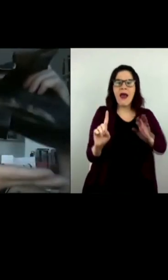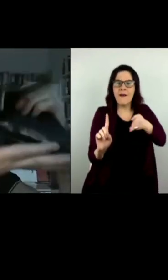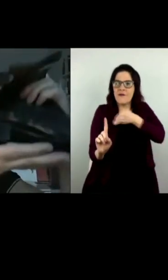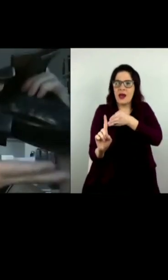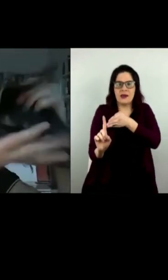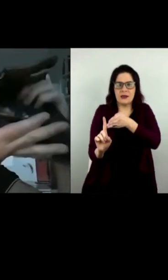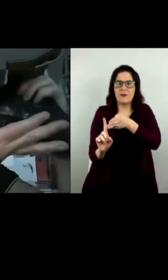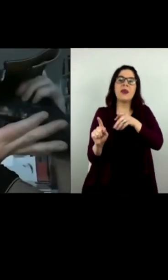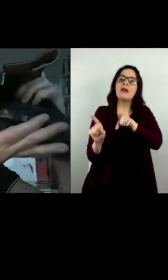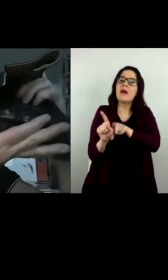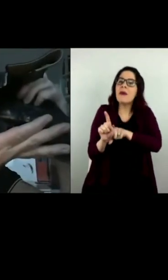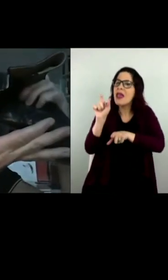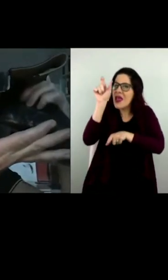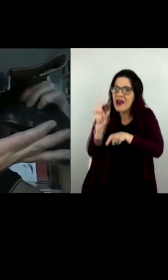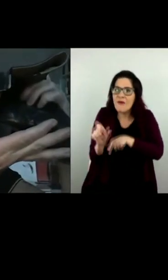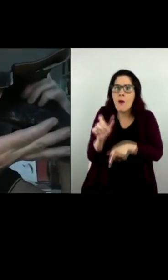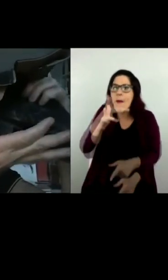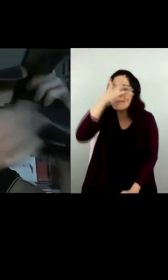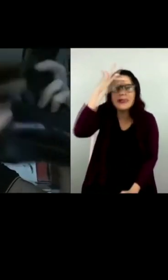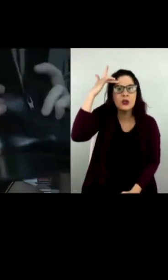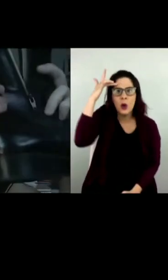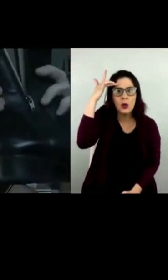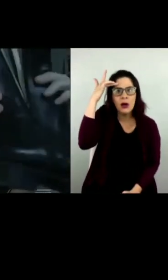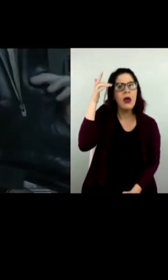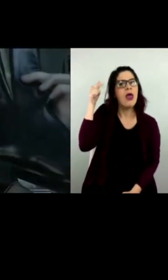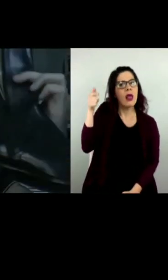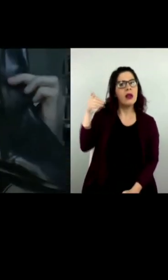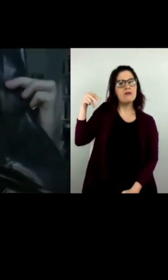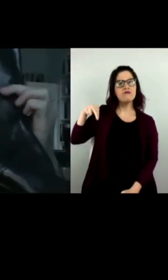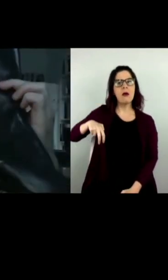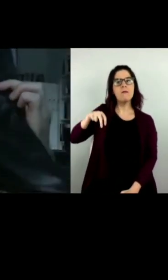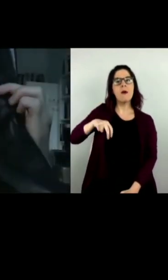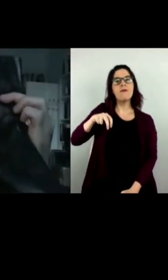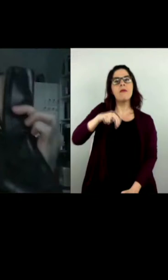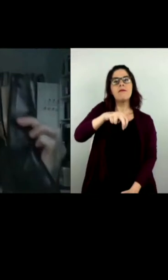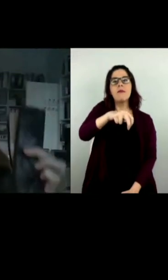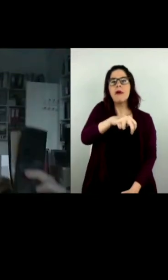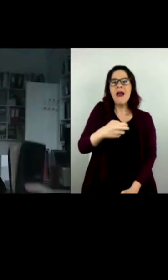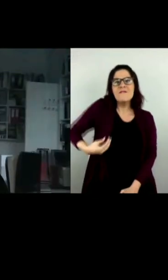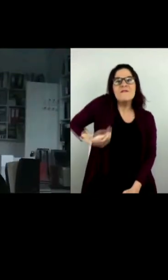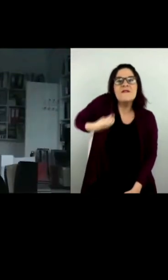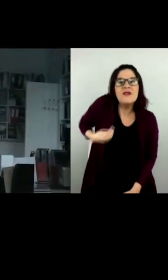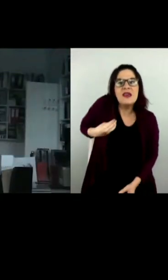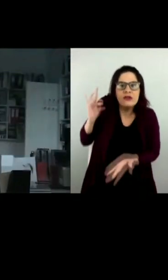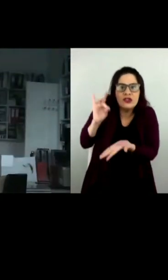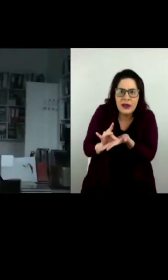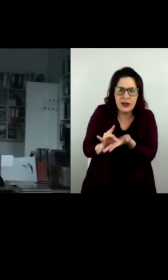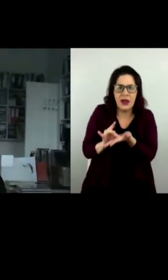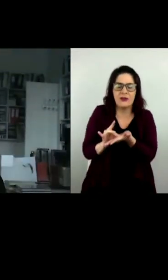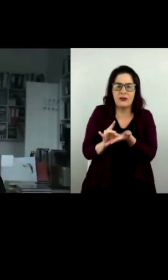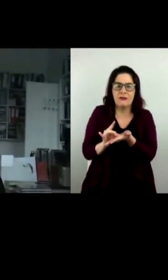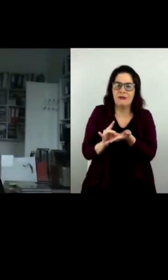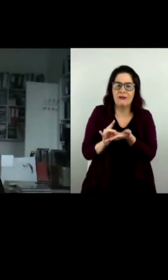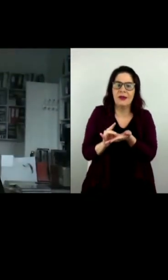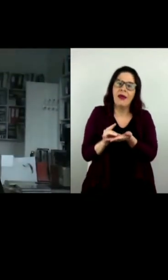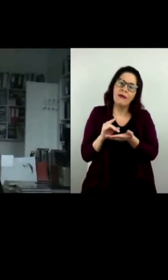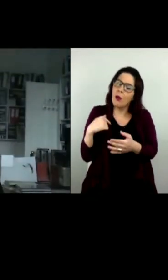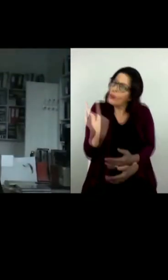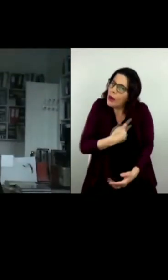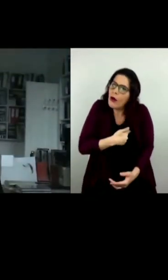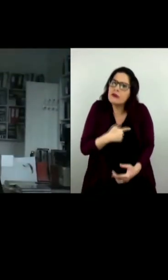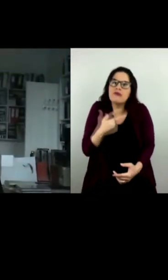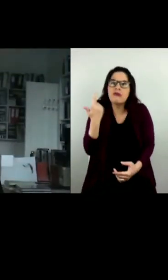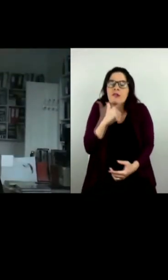who walked on earth. And this is a way of feeling that and